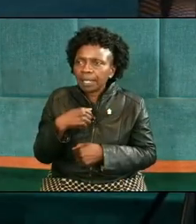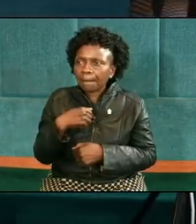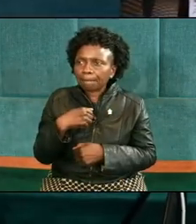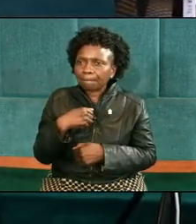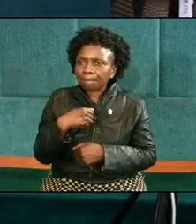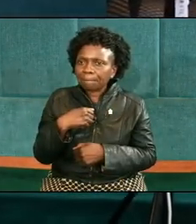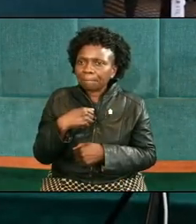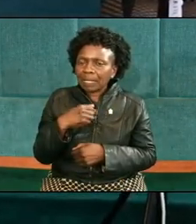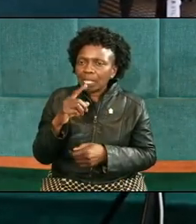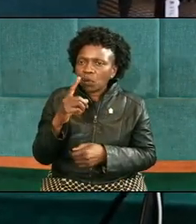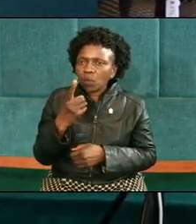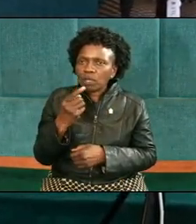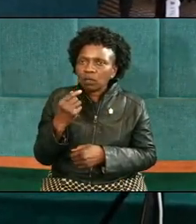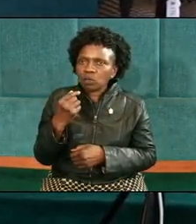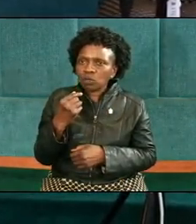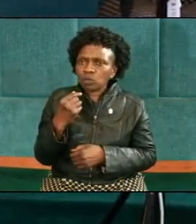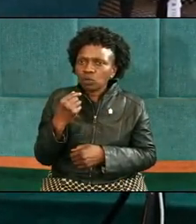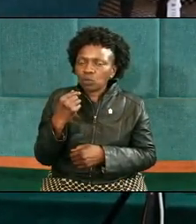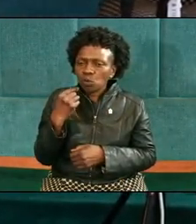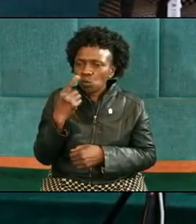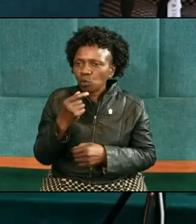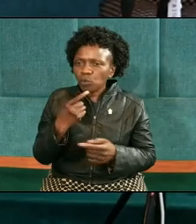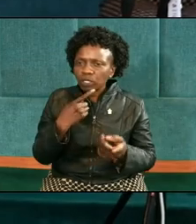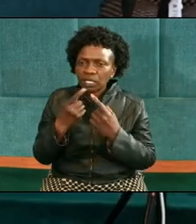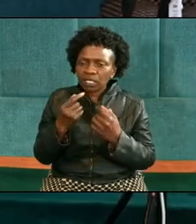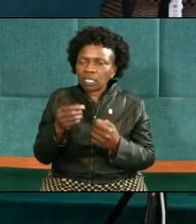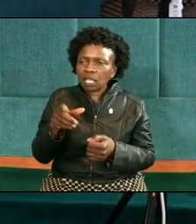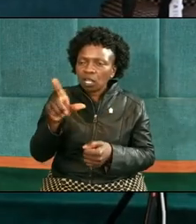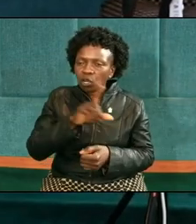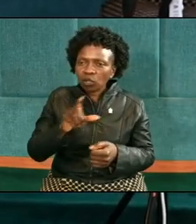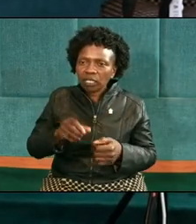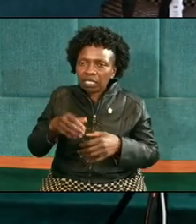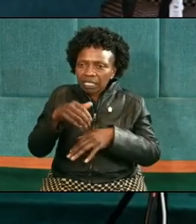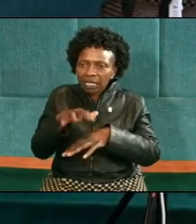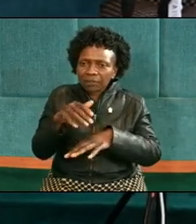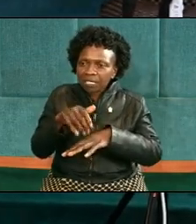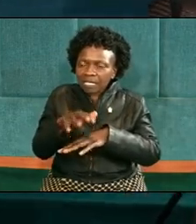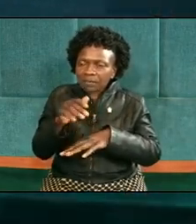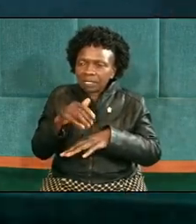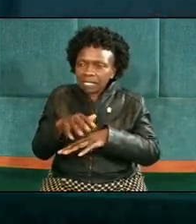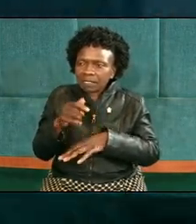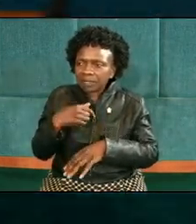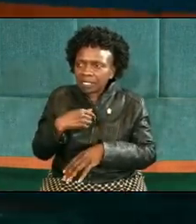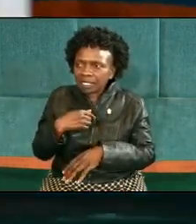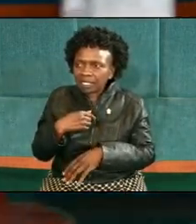And it tells me, the ones who are saying, yes, Lord, send me.